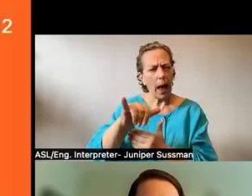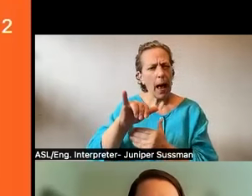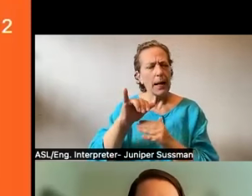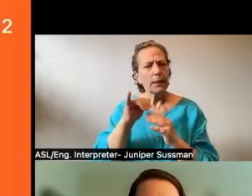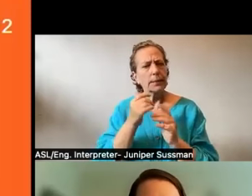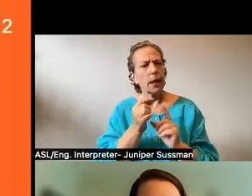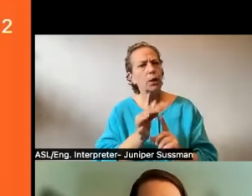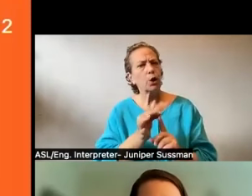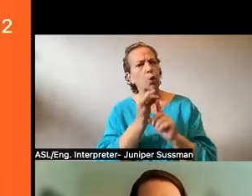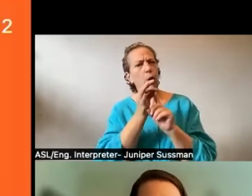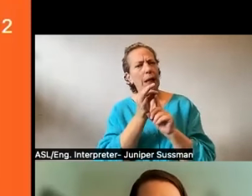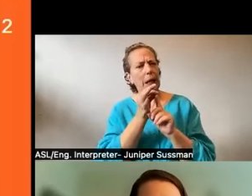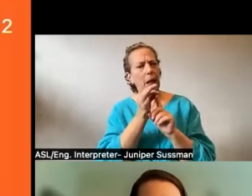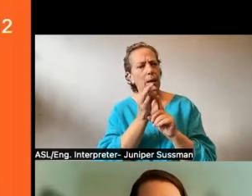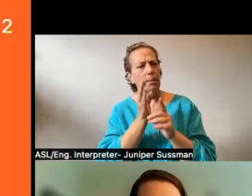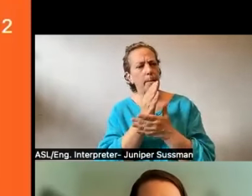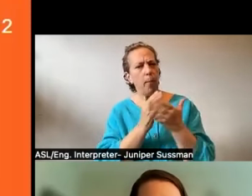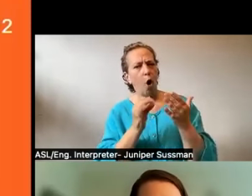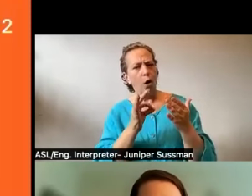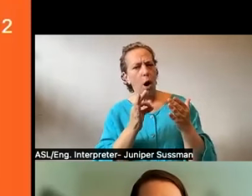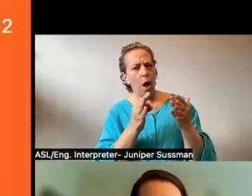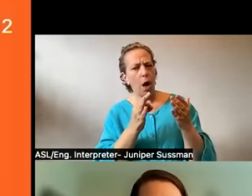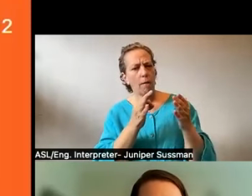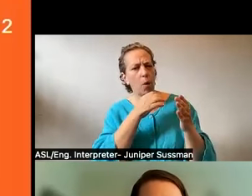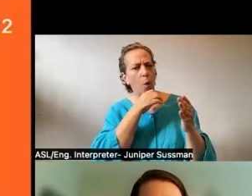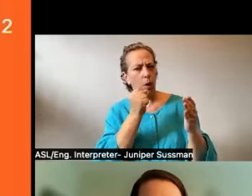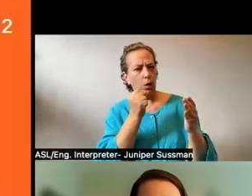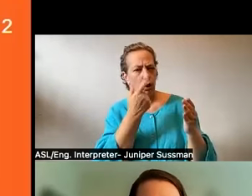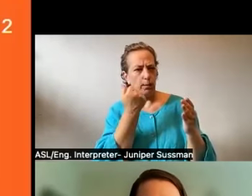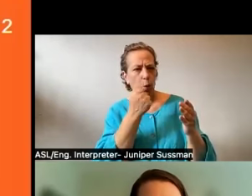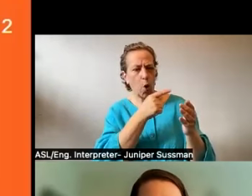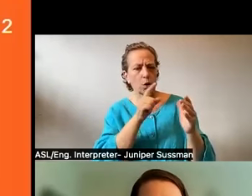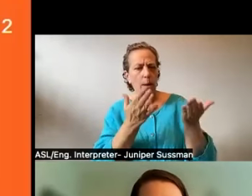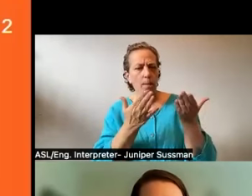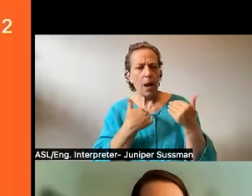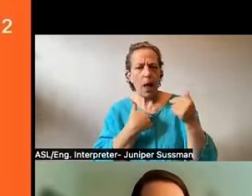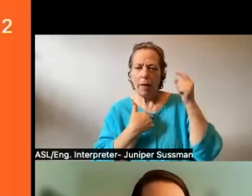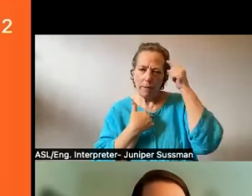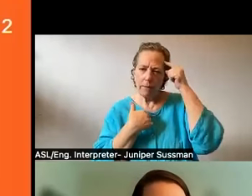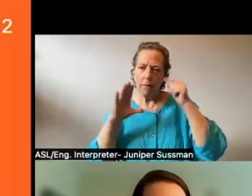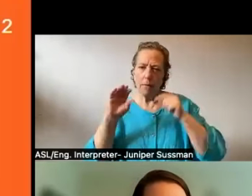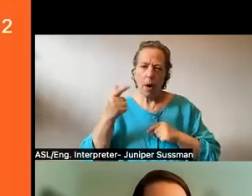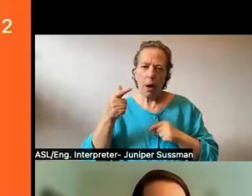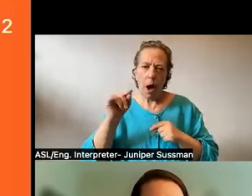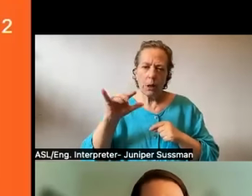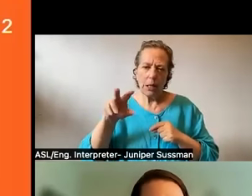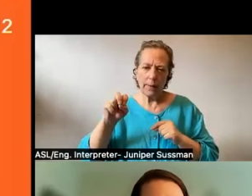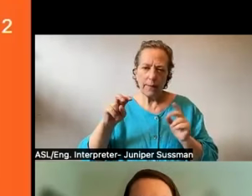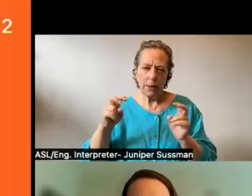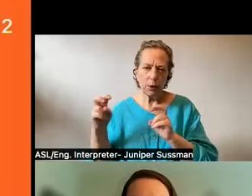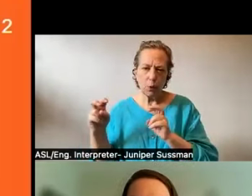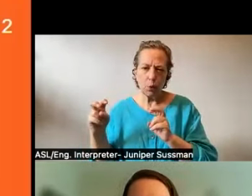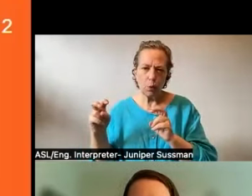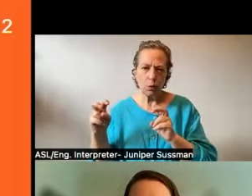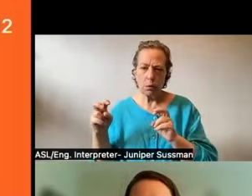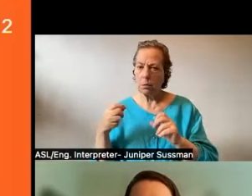of serving older adults is that, for folks with cognitive capacity issues, we do have to be very